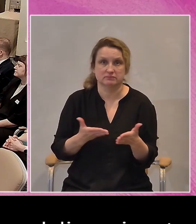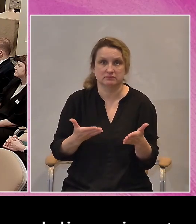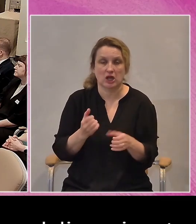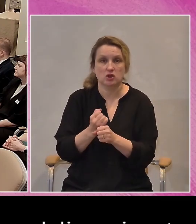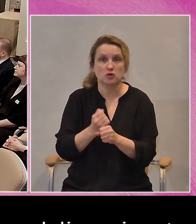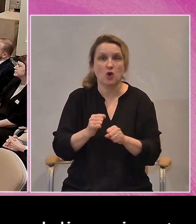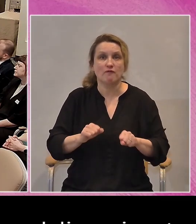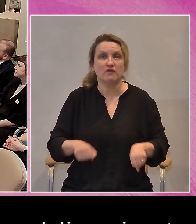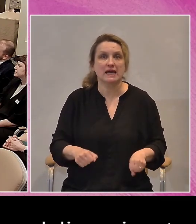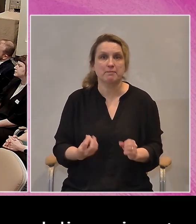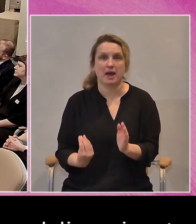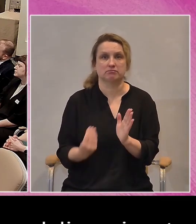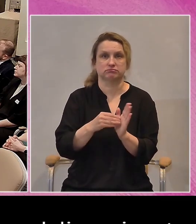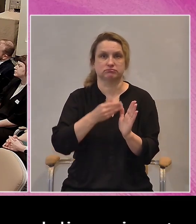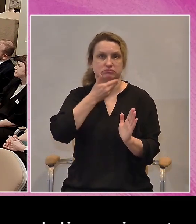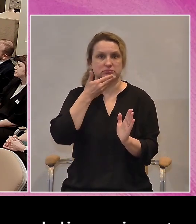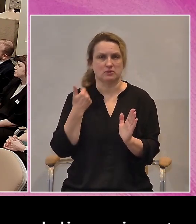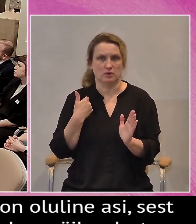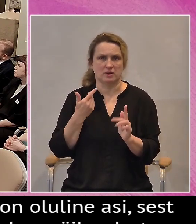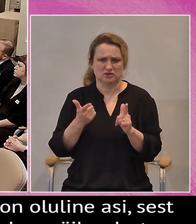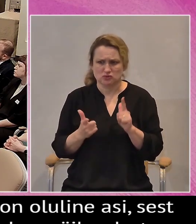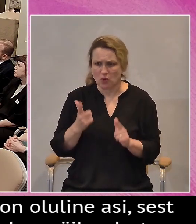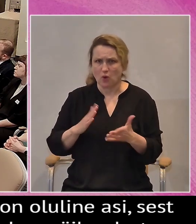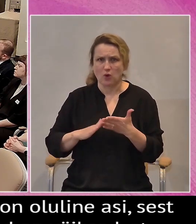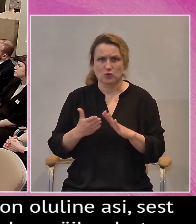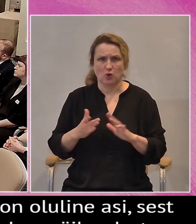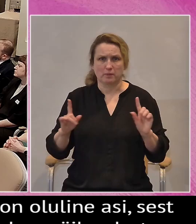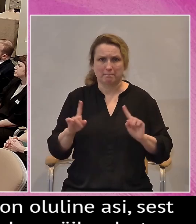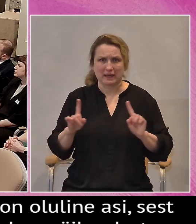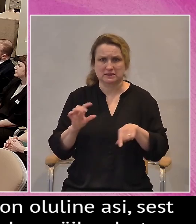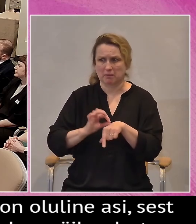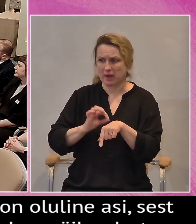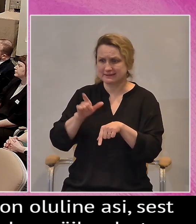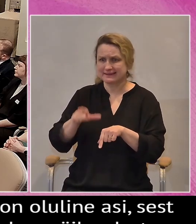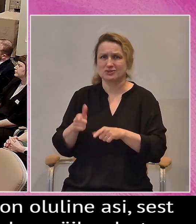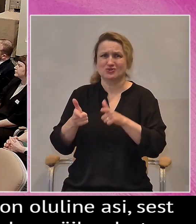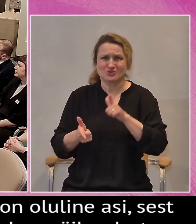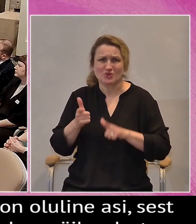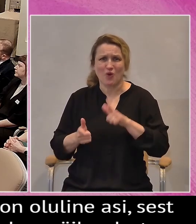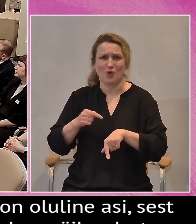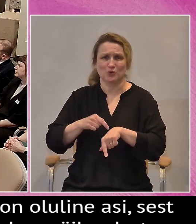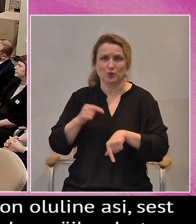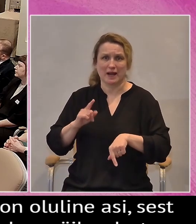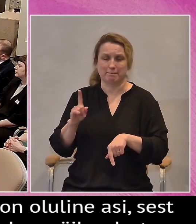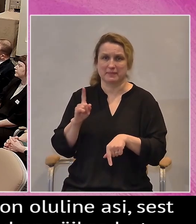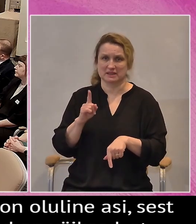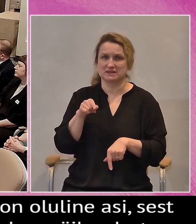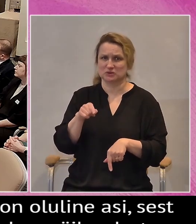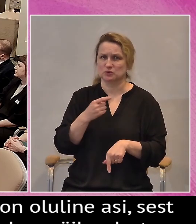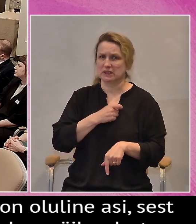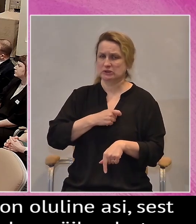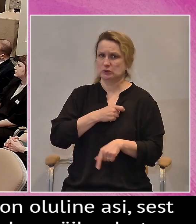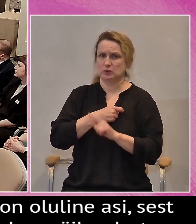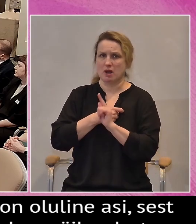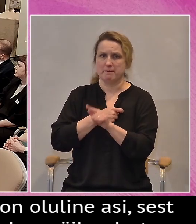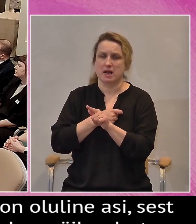diseases. So this might be one of the reasons why the assessment of work ability